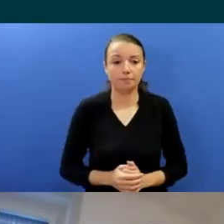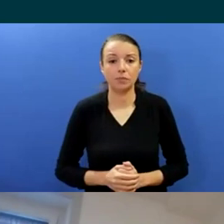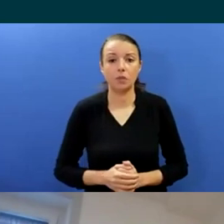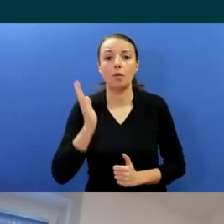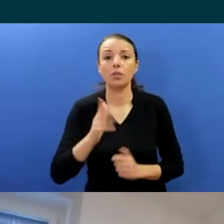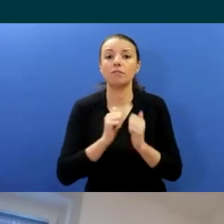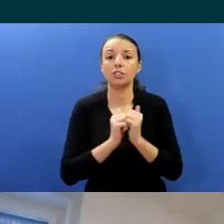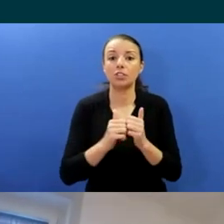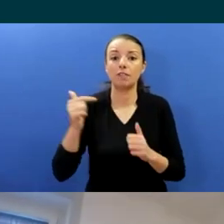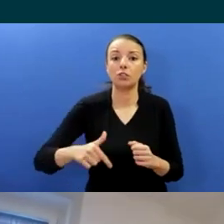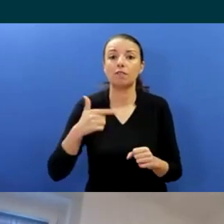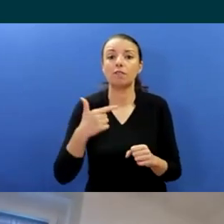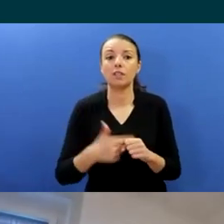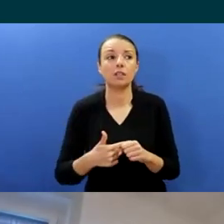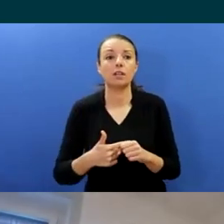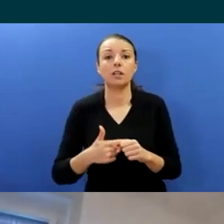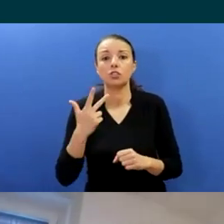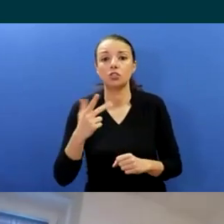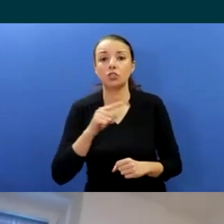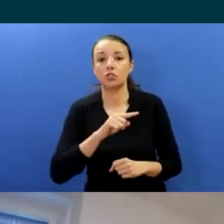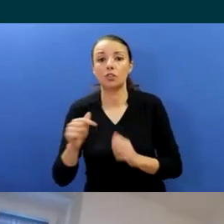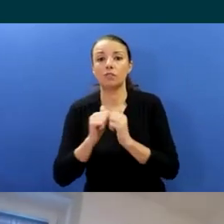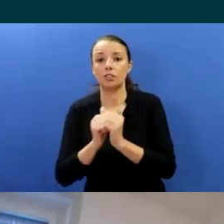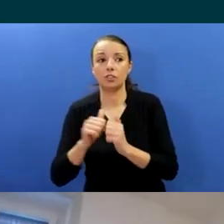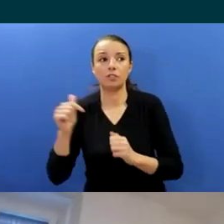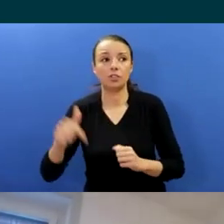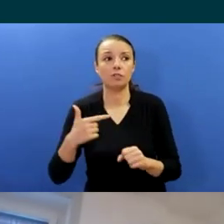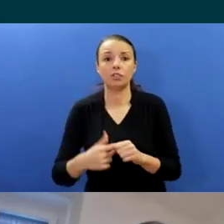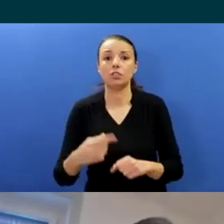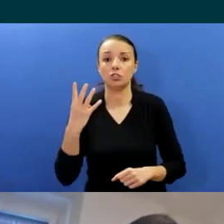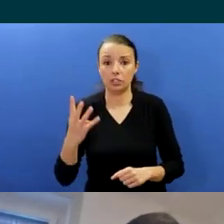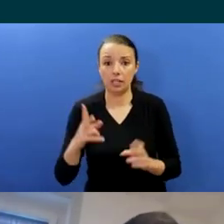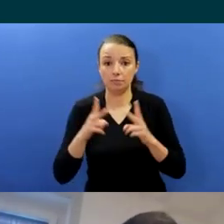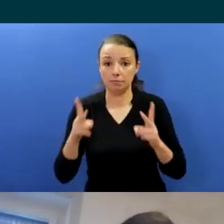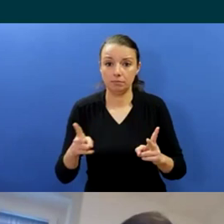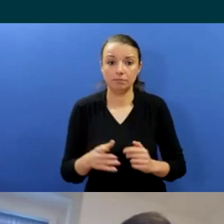2023, we concretized these ideas together with the people.